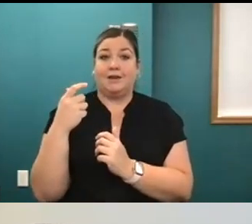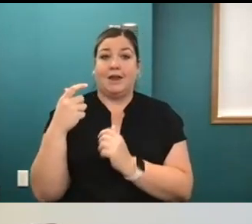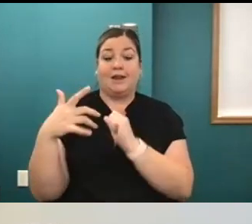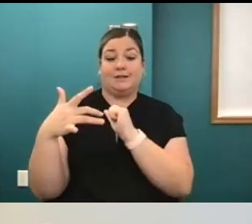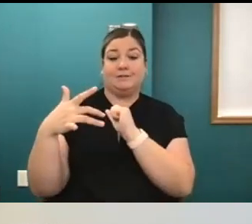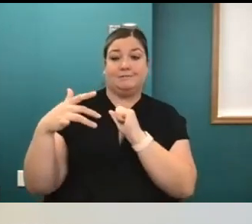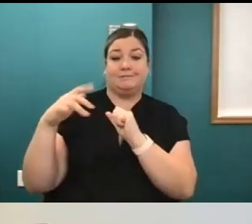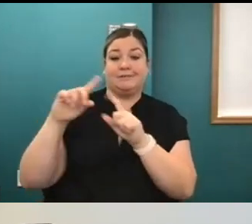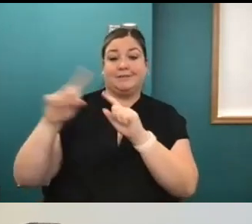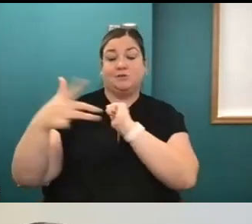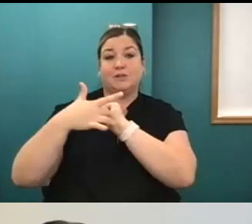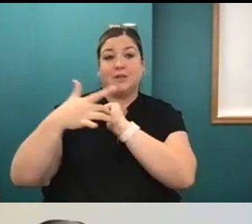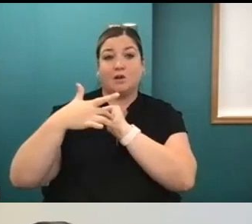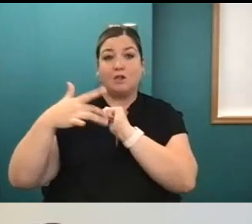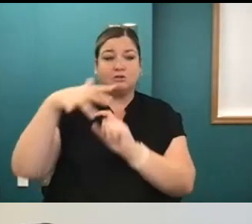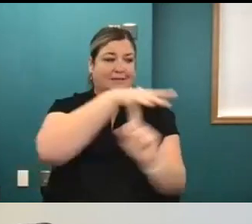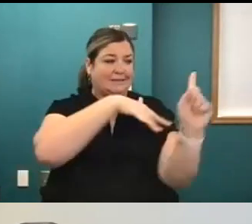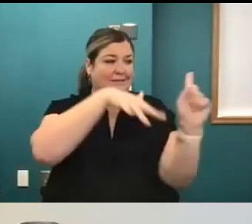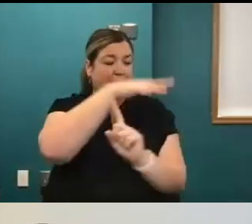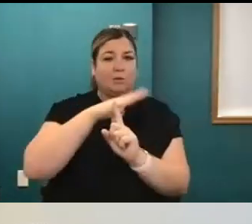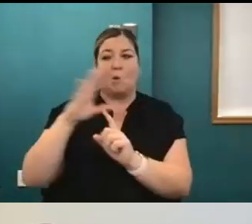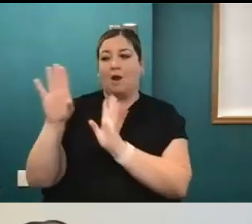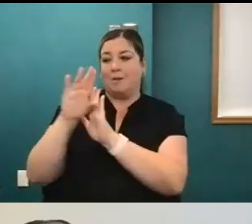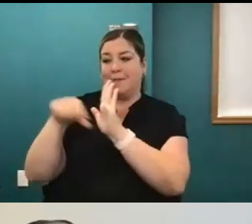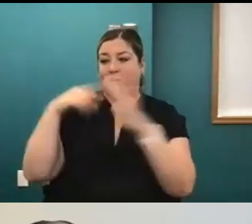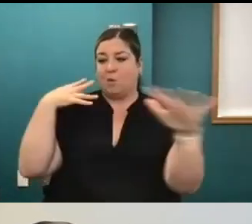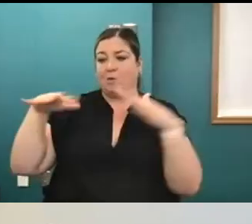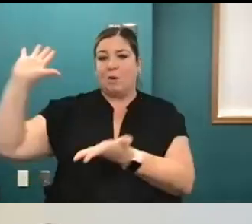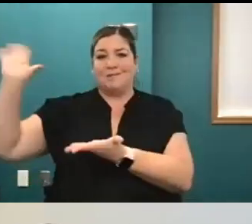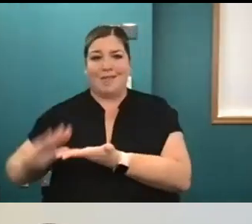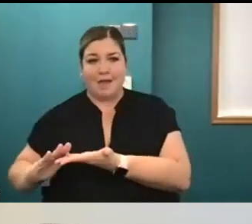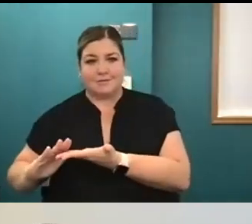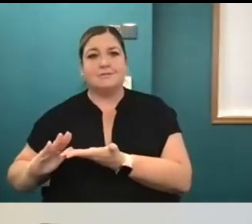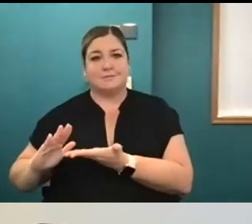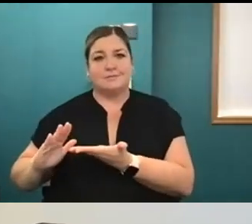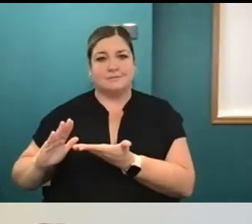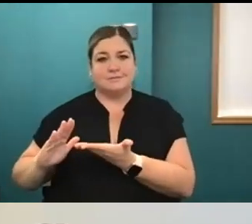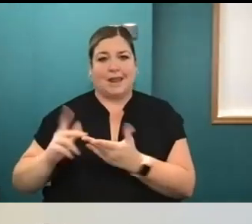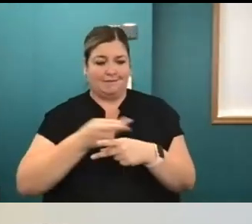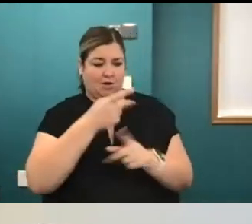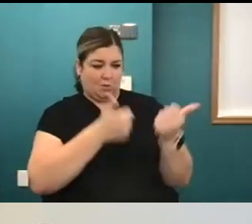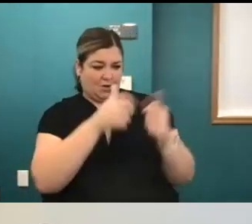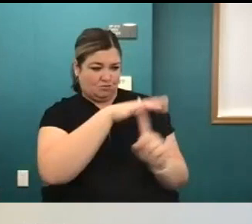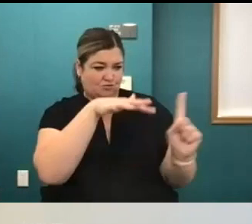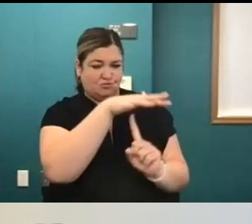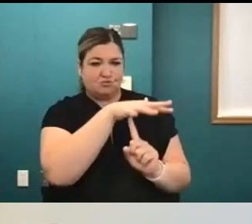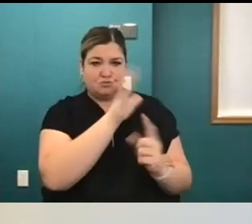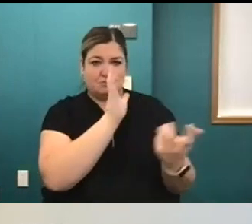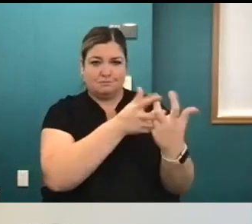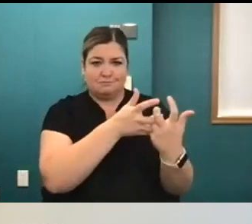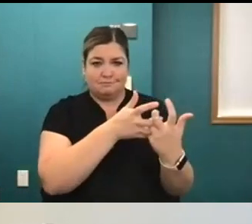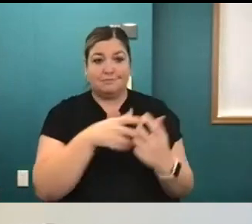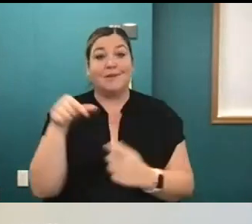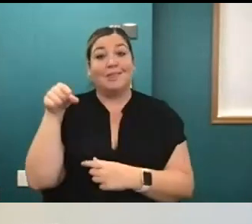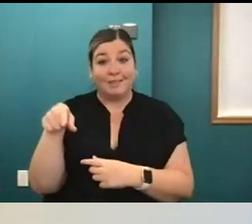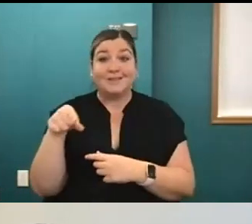and, minimizing background noise and whatnot. This processor is actually